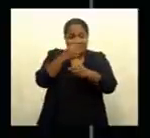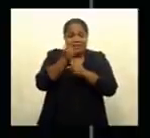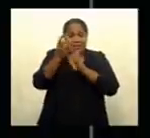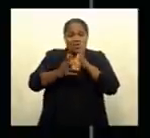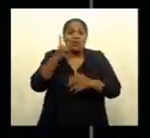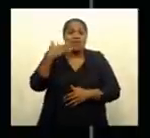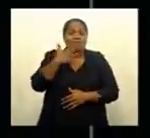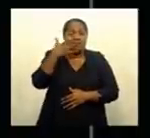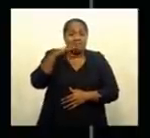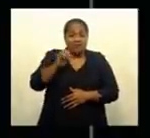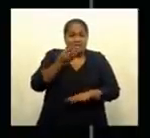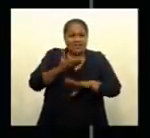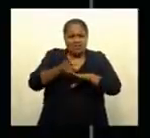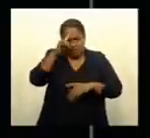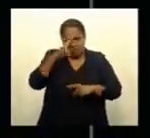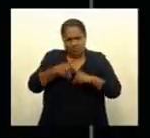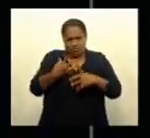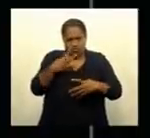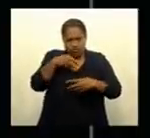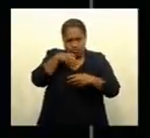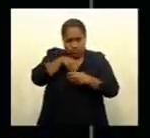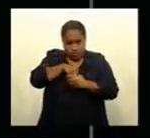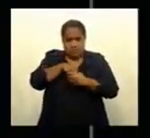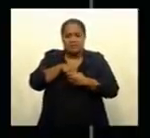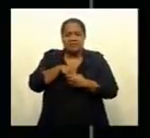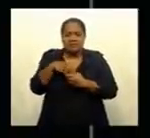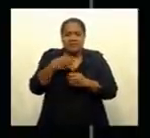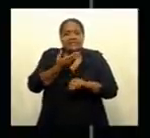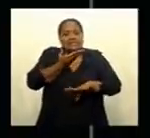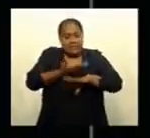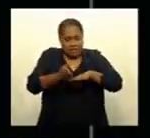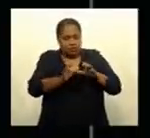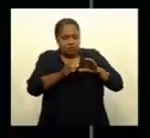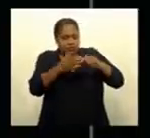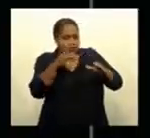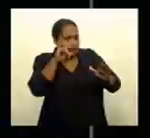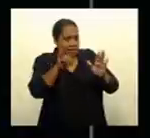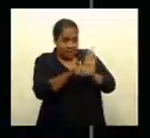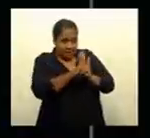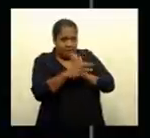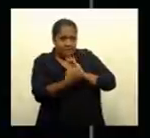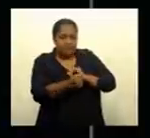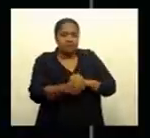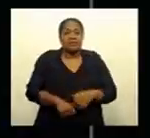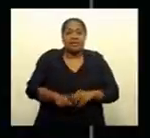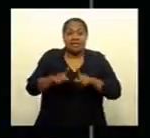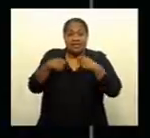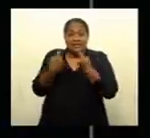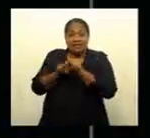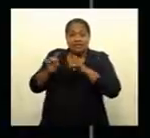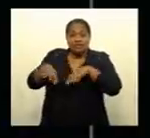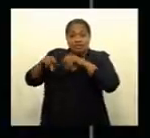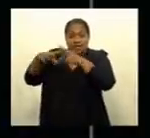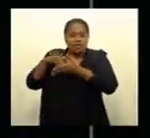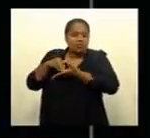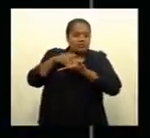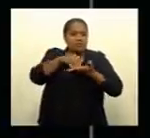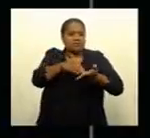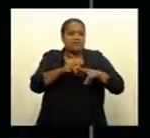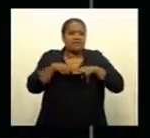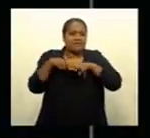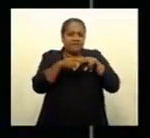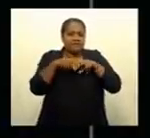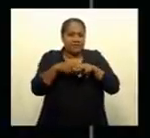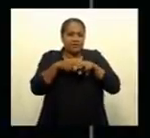new COVID-19 infections recorded with a new cluster identified. OSMAT team to assist in Fiji's COVID-19